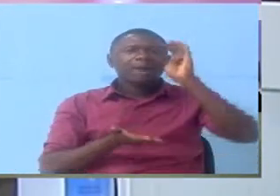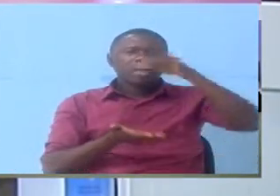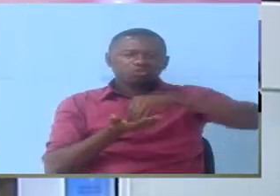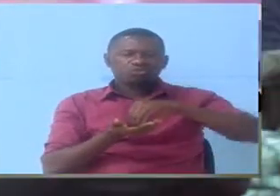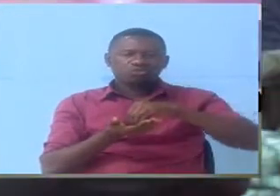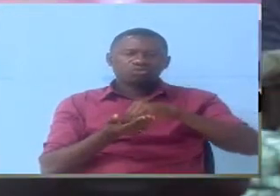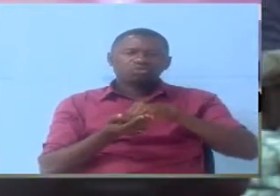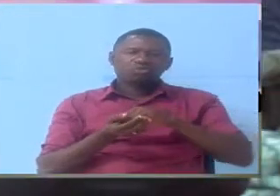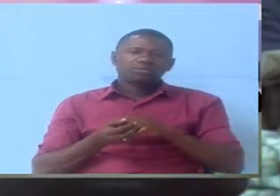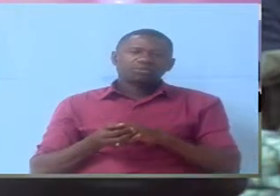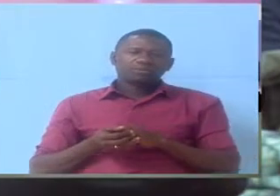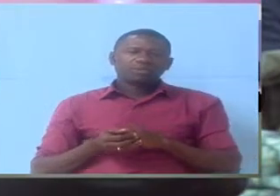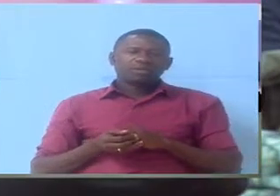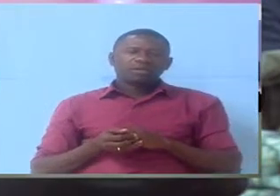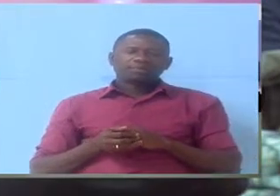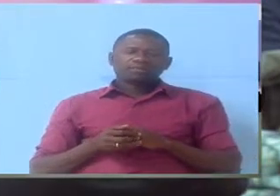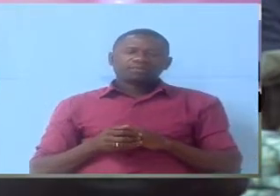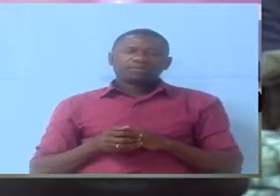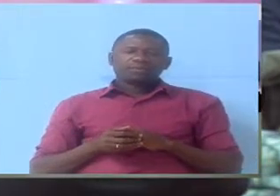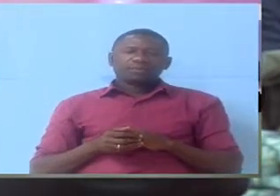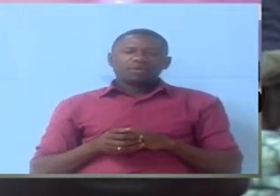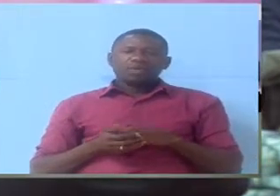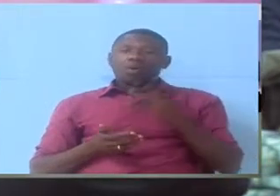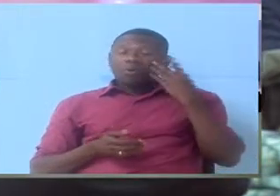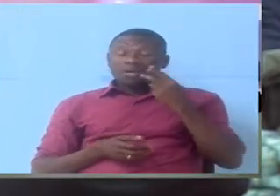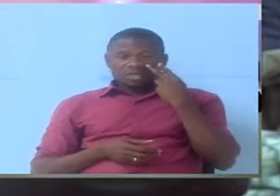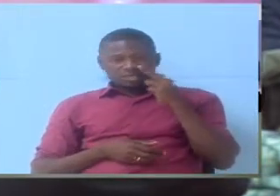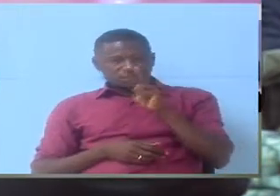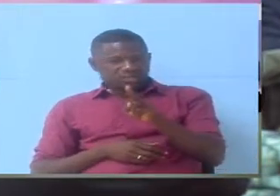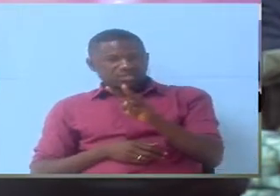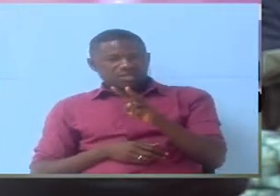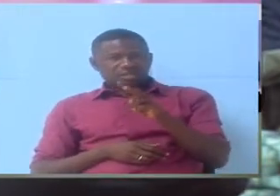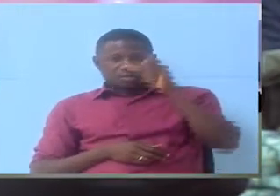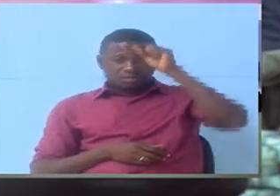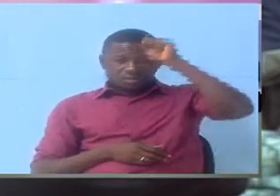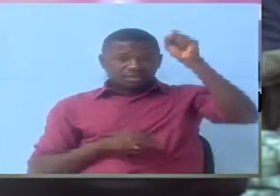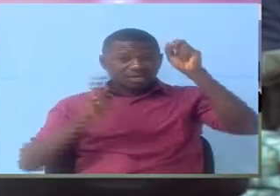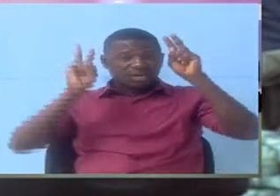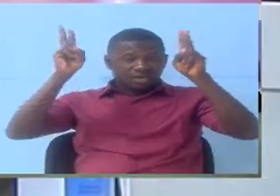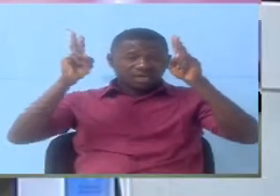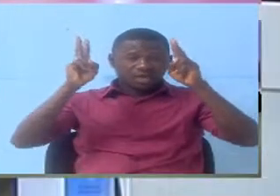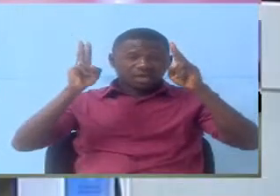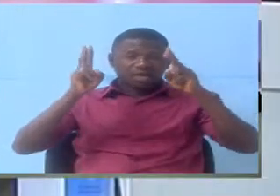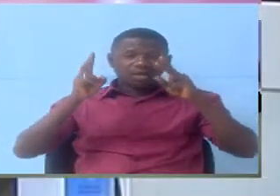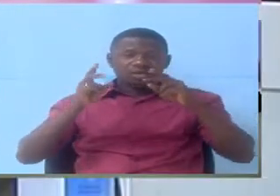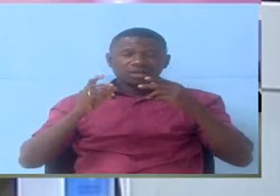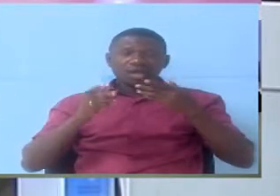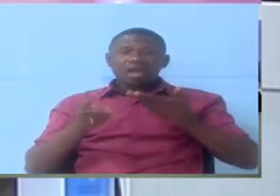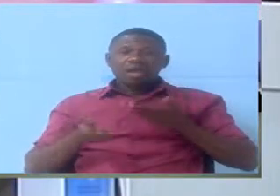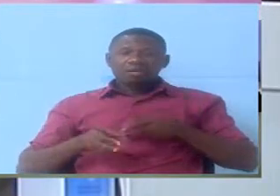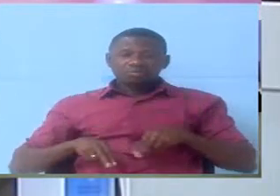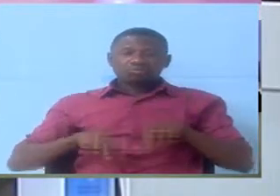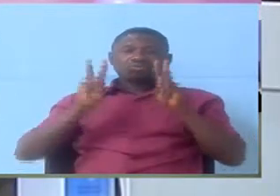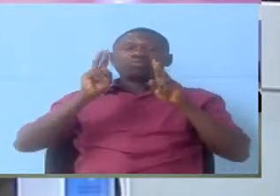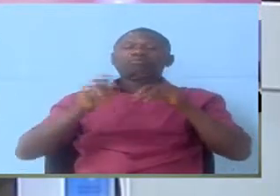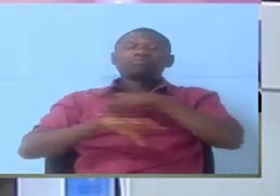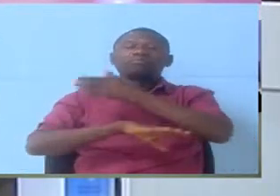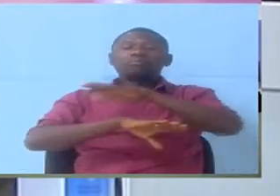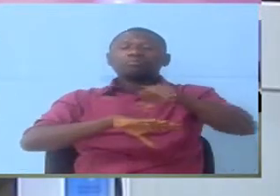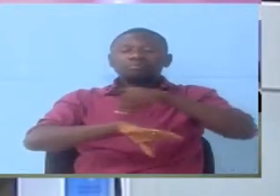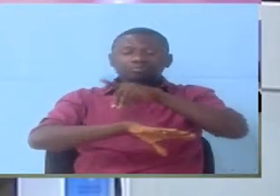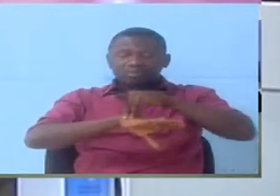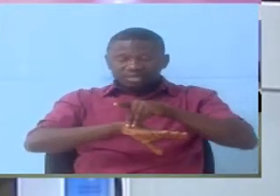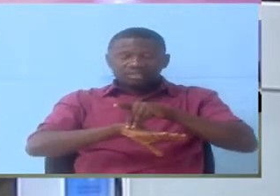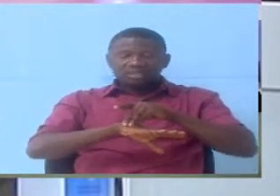after he had a tete-a-tete with the chief of intelligence who was Daba Marino. Naje president awulta la palaso to abotaje